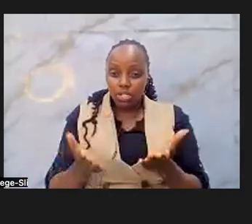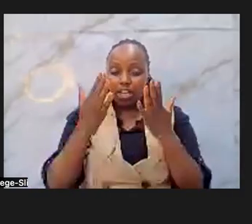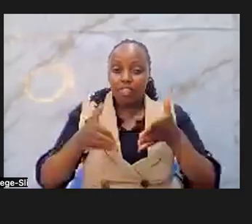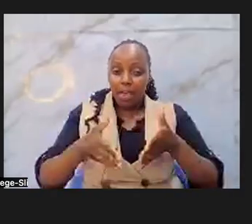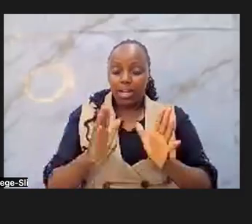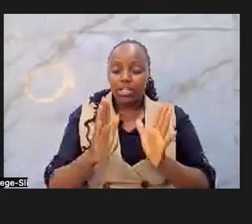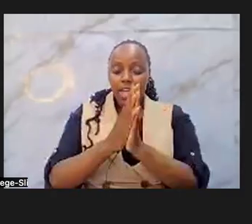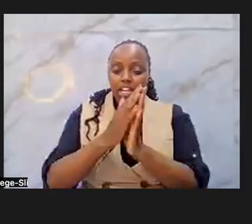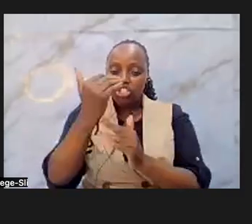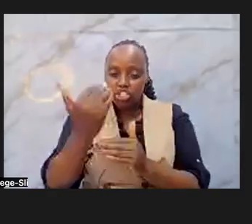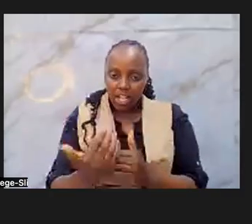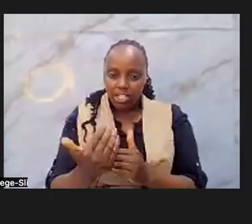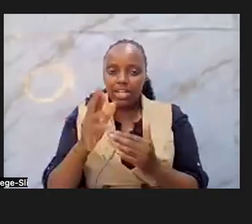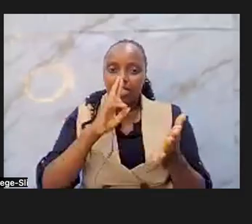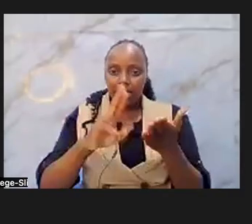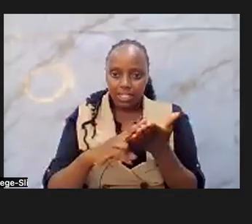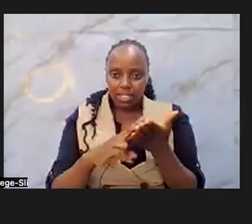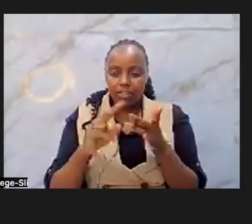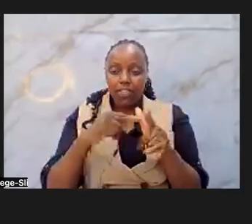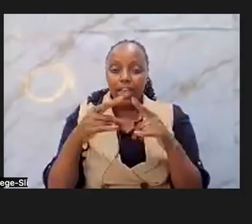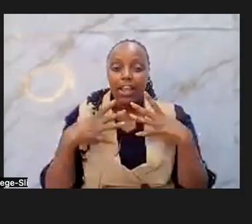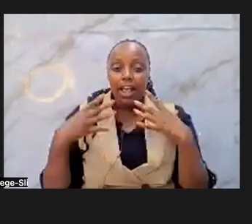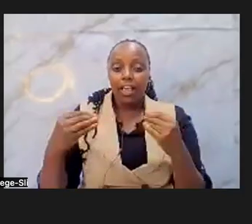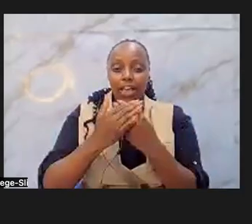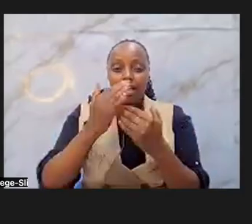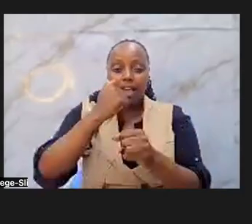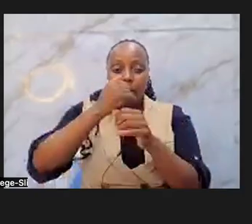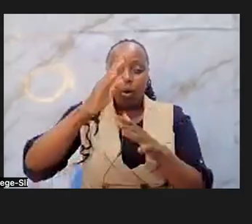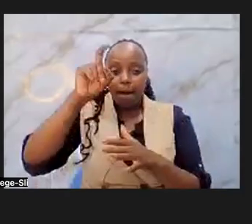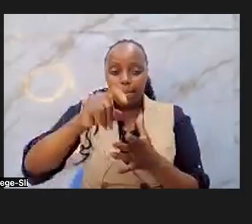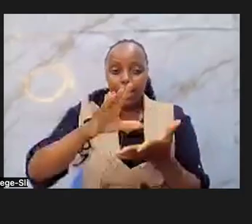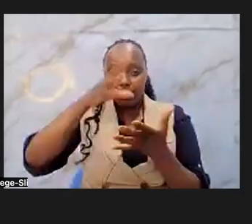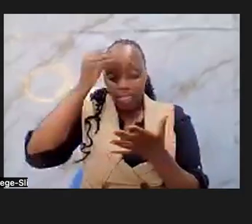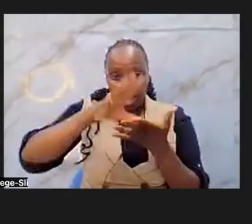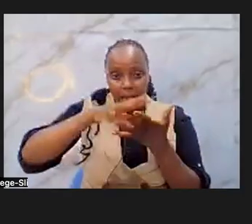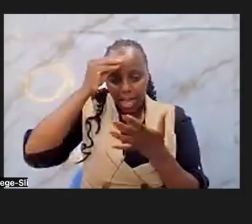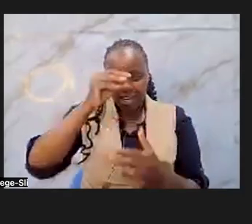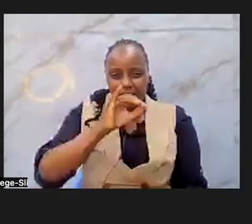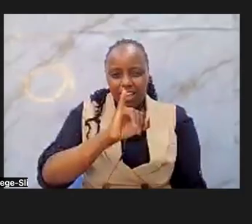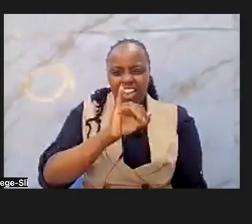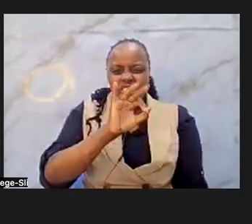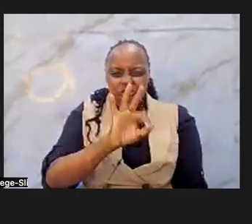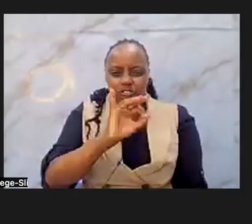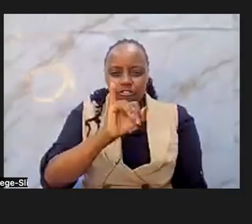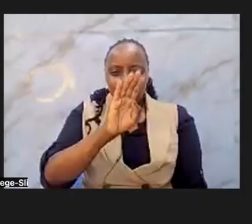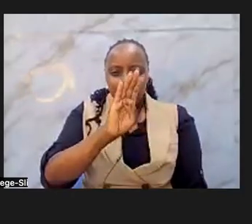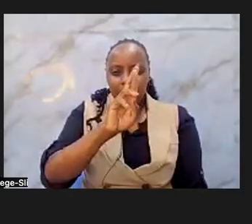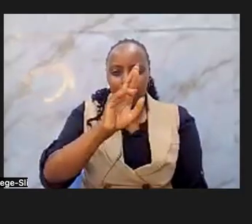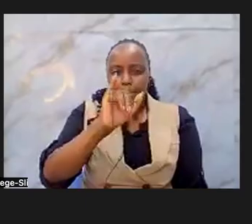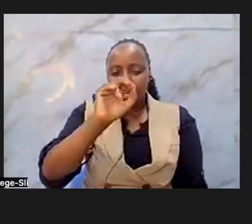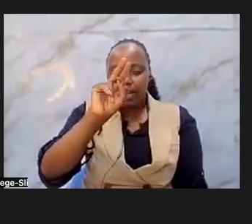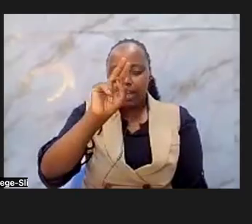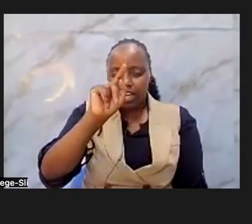outcome, healthcare workers must learn defibrillation. In our situation, if you ask all the healthcare workers